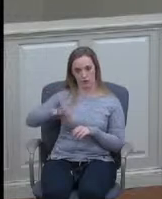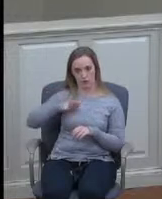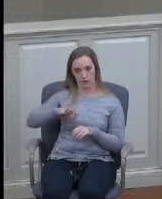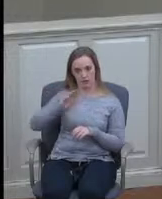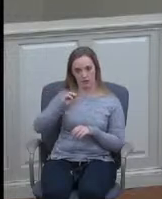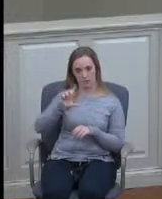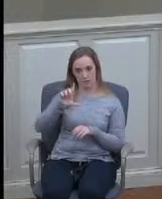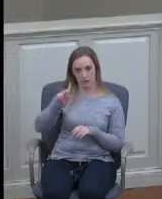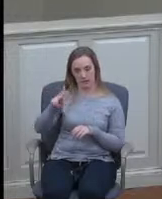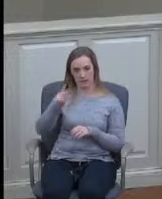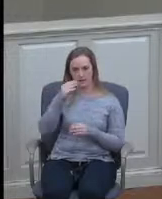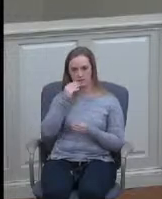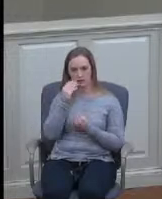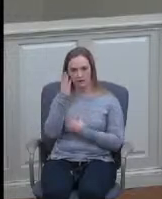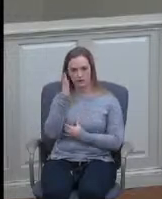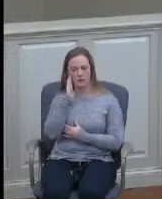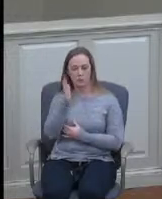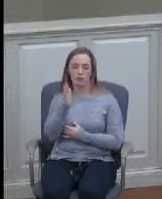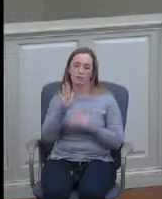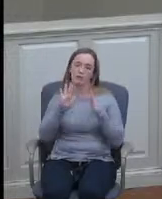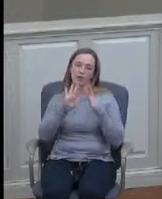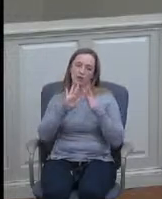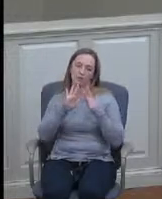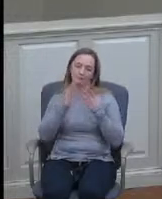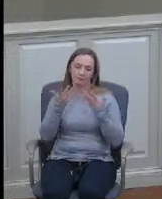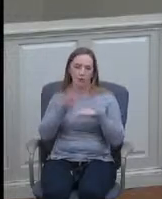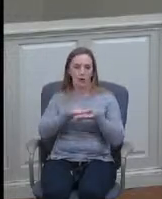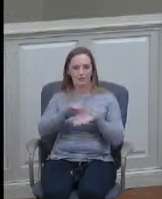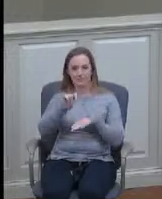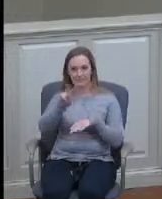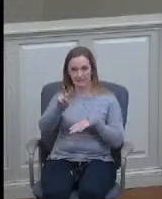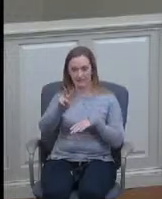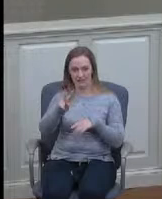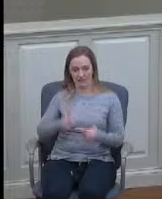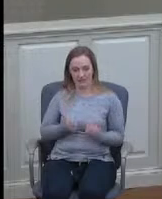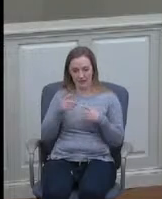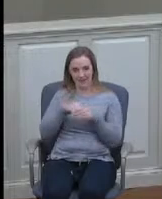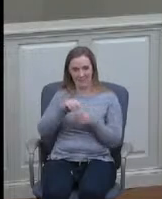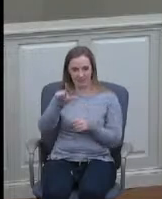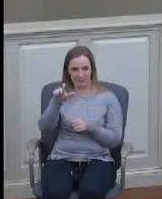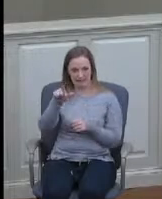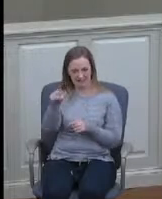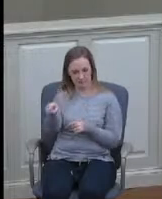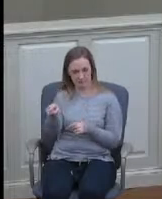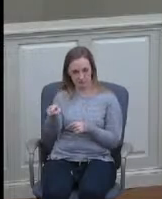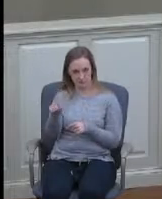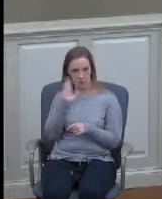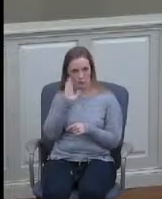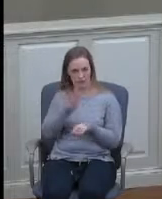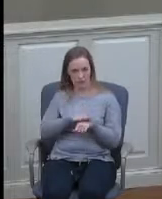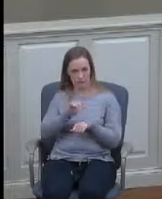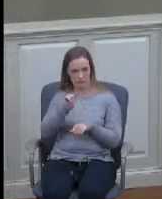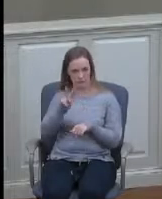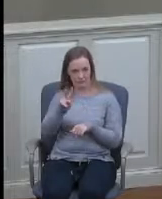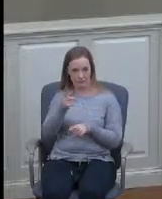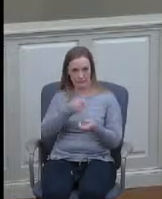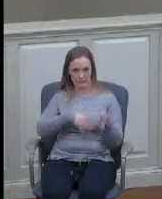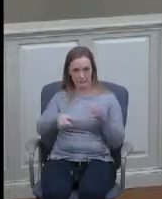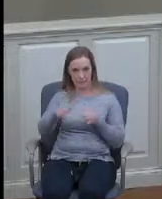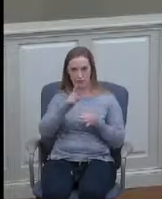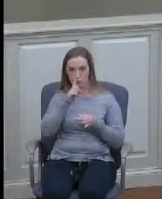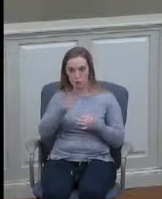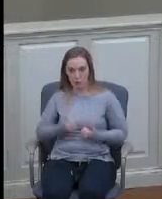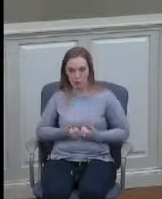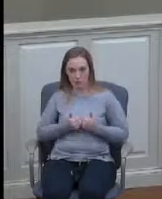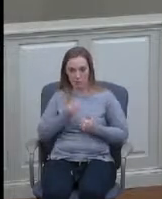virtual presentation live on television in Lexington. So I'll try to get some information about that, and maybe our local citizens